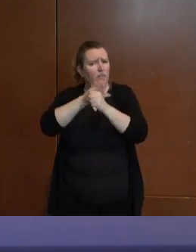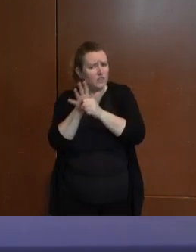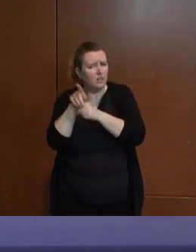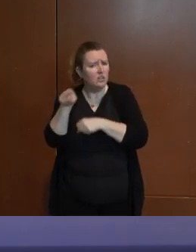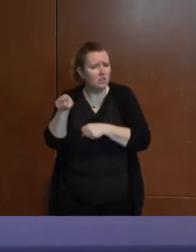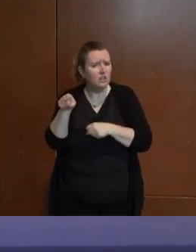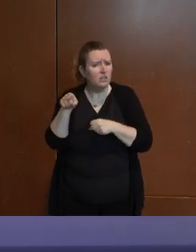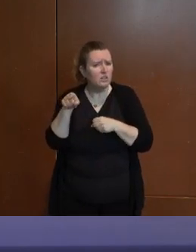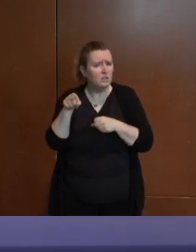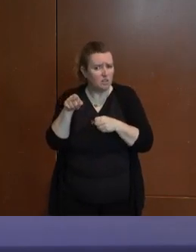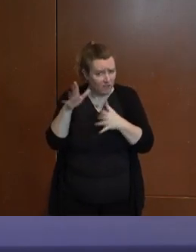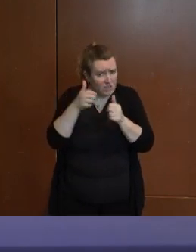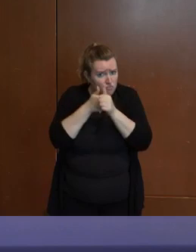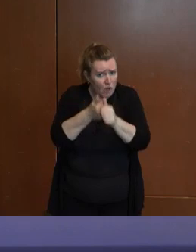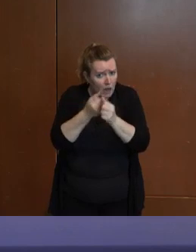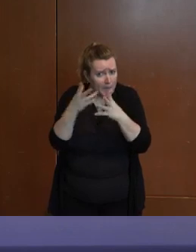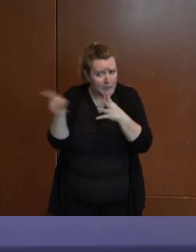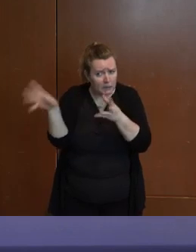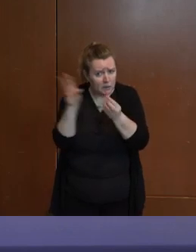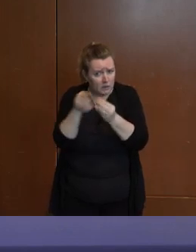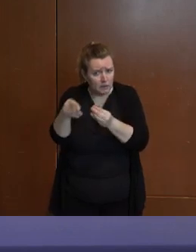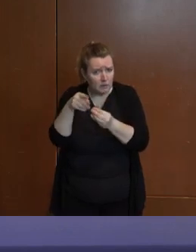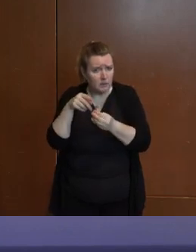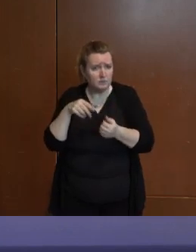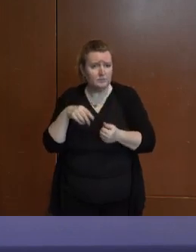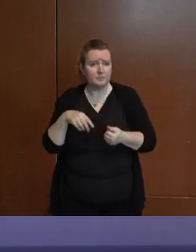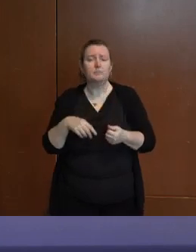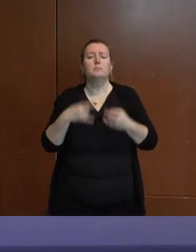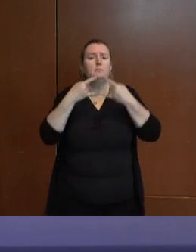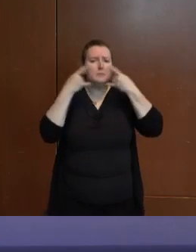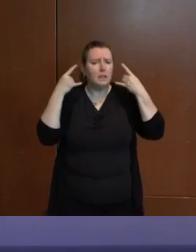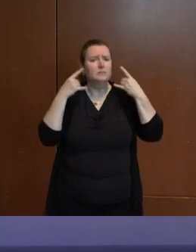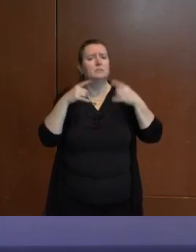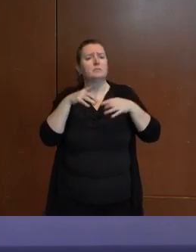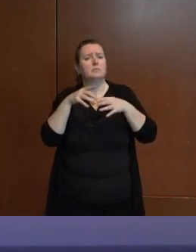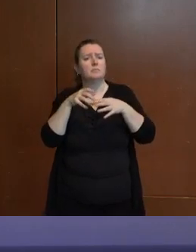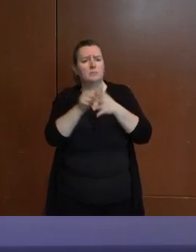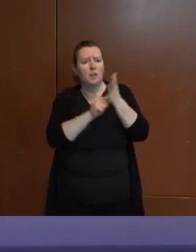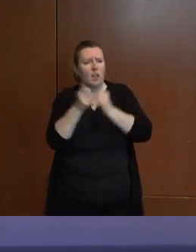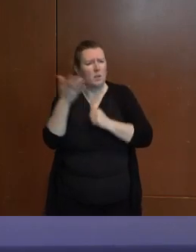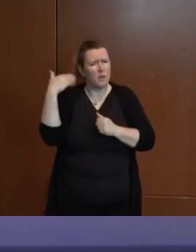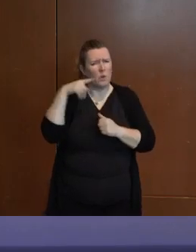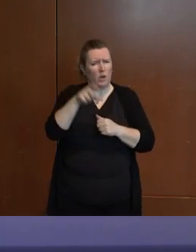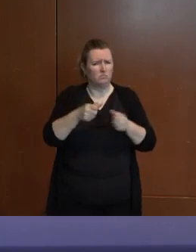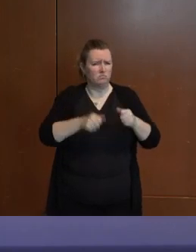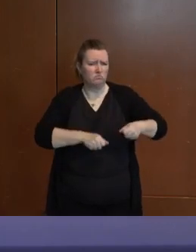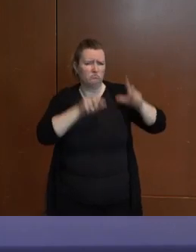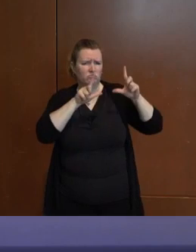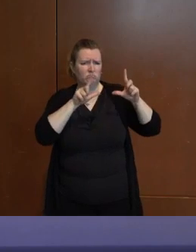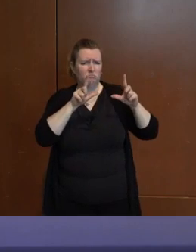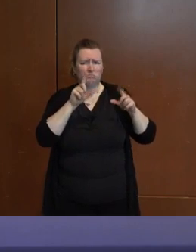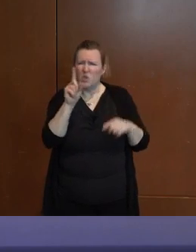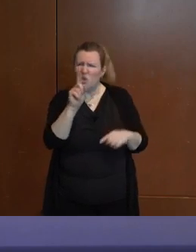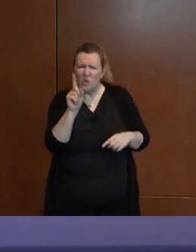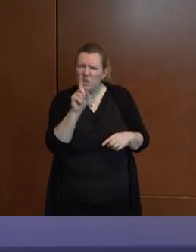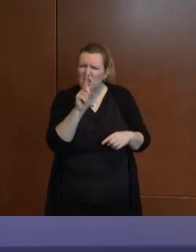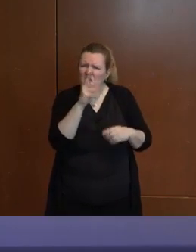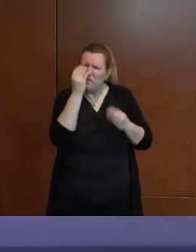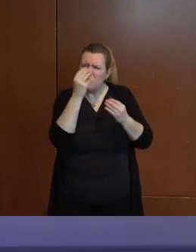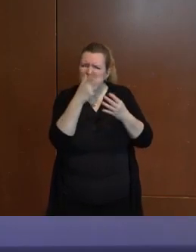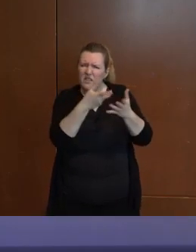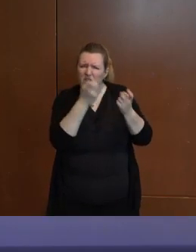exactly were those? Were those the state stockpiles? Were they from the survey of hospitals, or were they from the federal